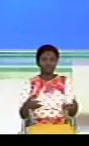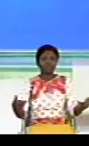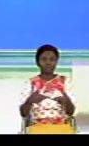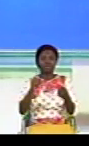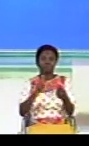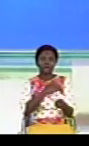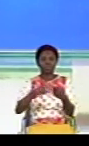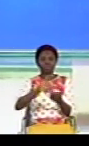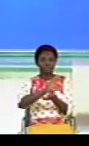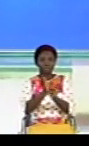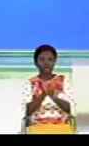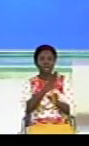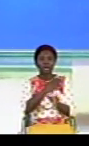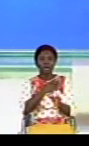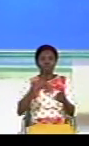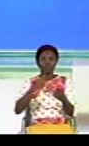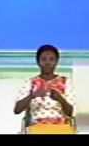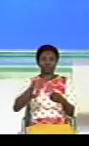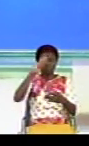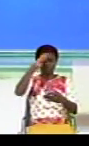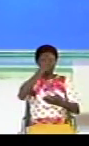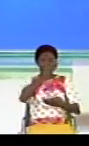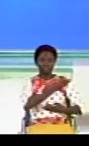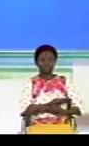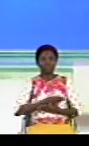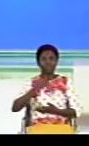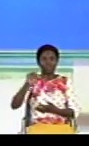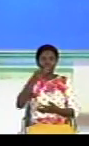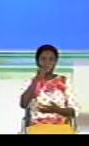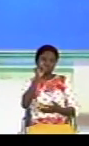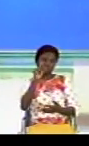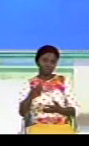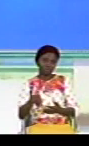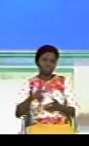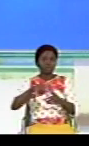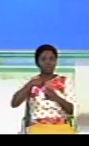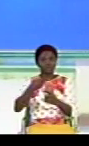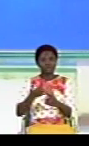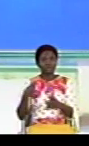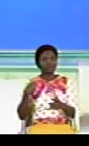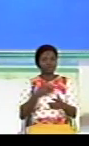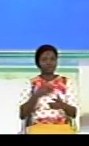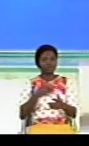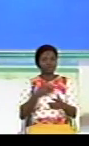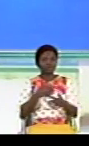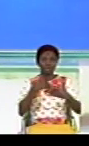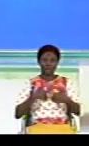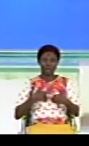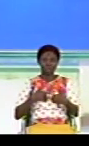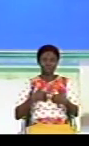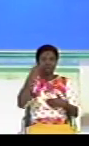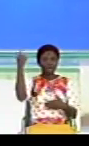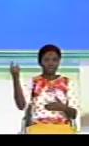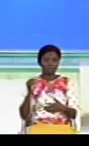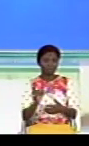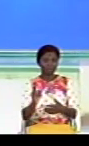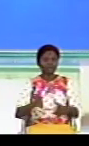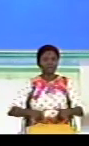to sonship. Then we have eternal life, abundant